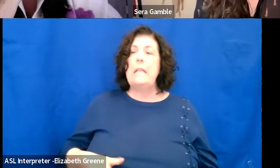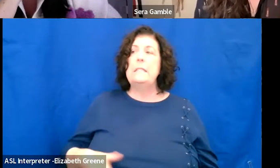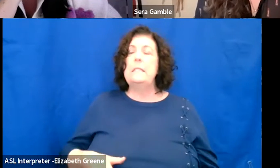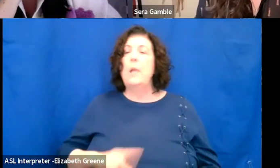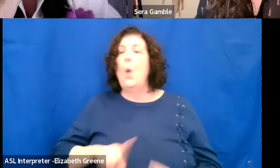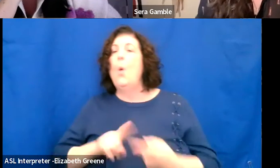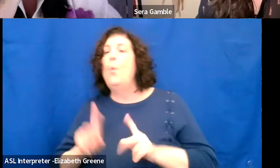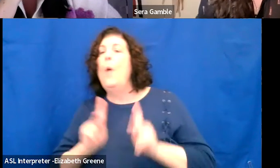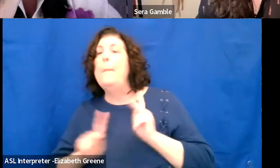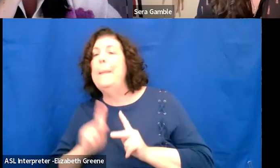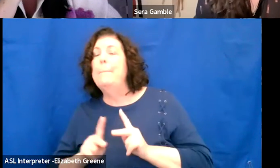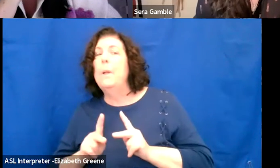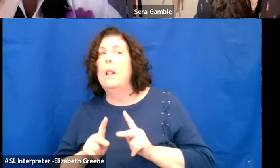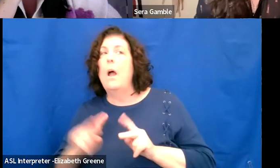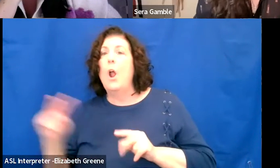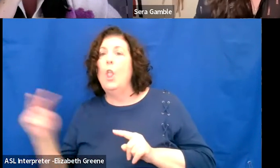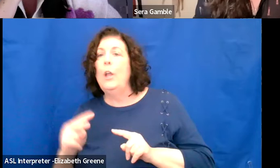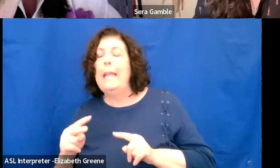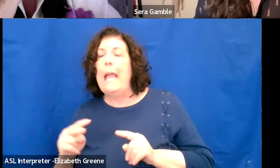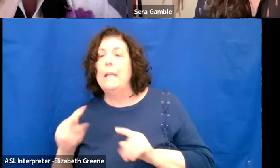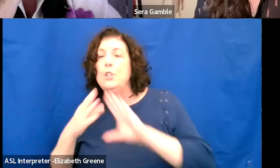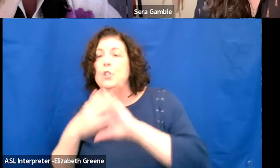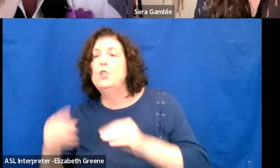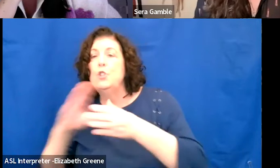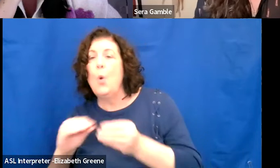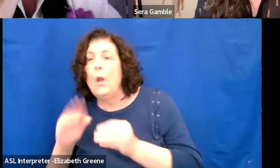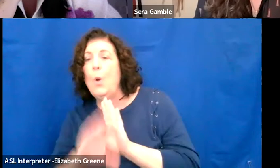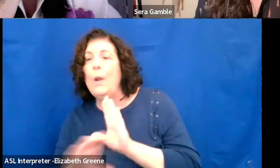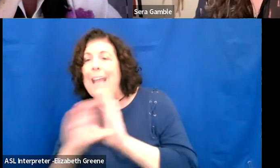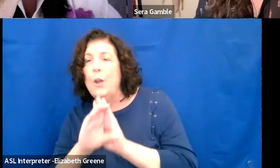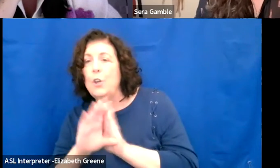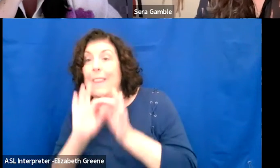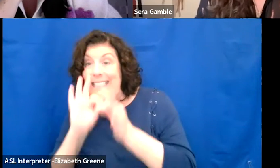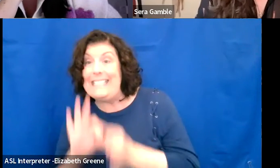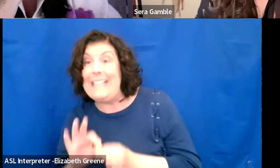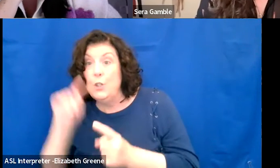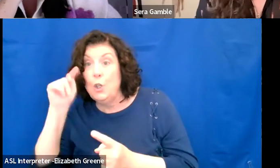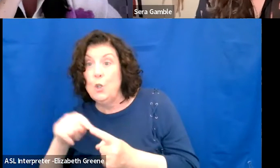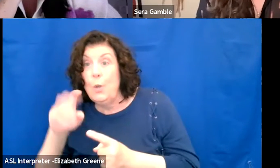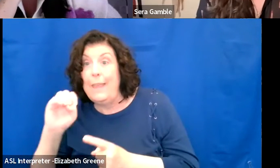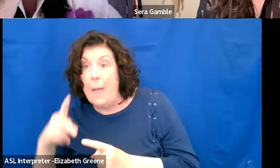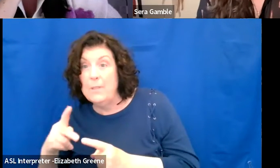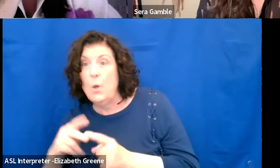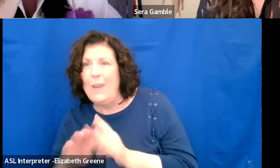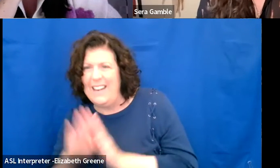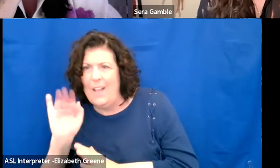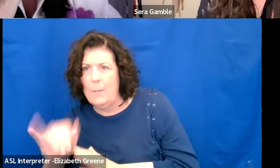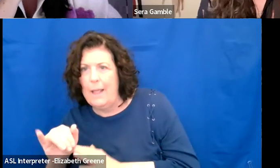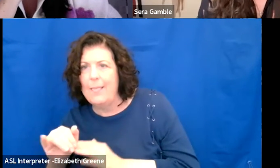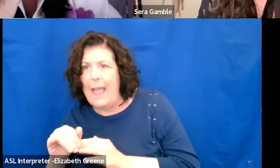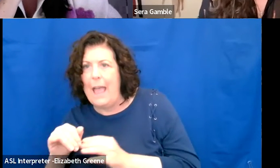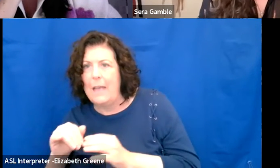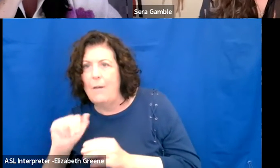and the message of the episode. And when it's like, we're saying something that's going to be controversial, you know? Wow. Yes. Yeah.